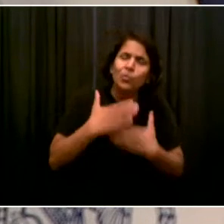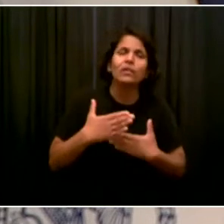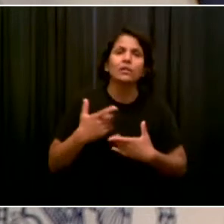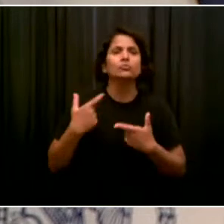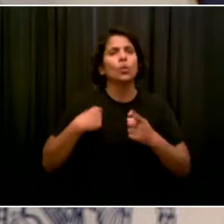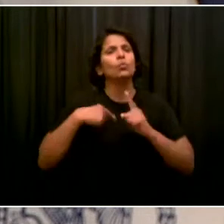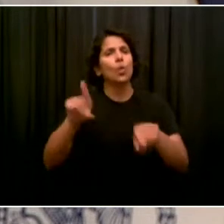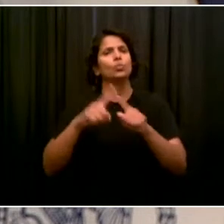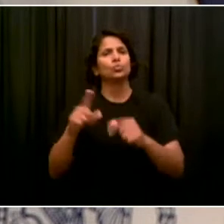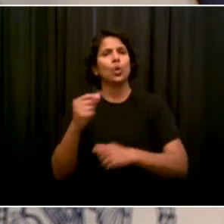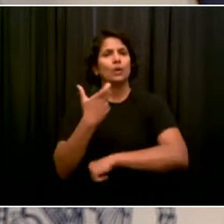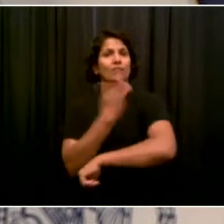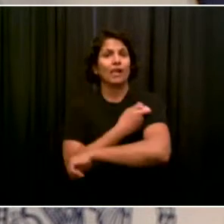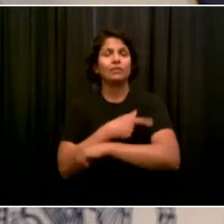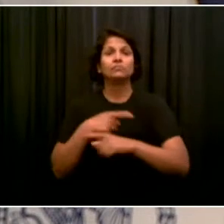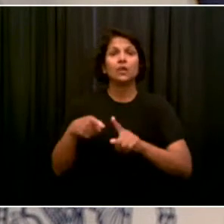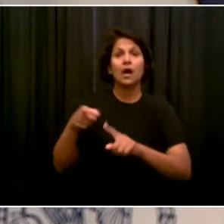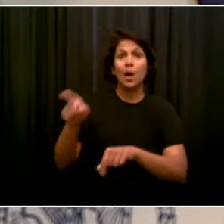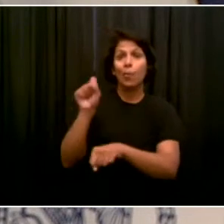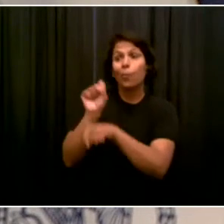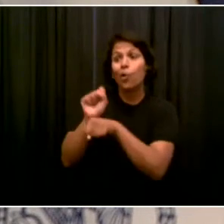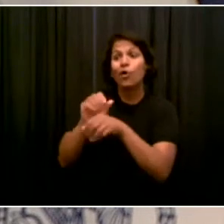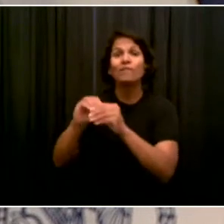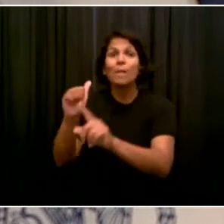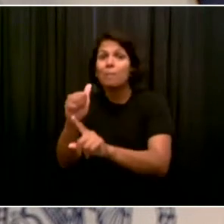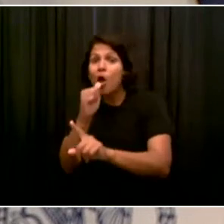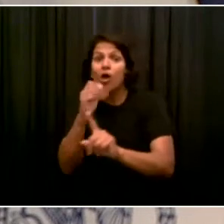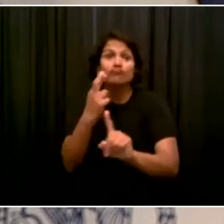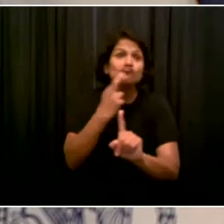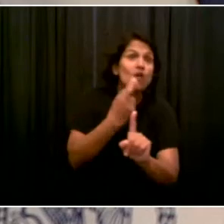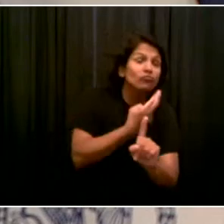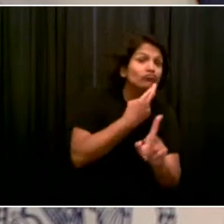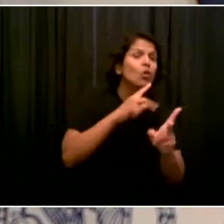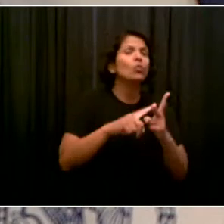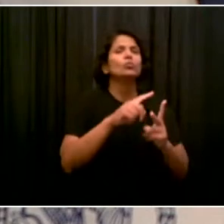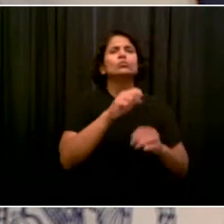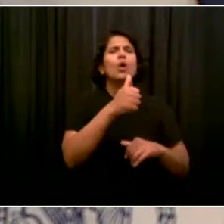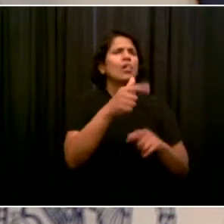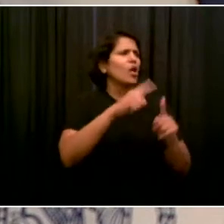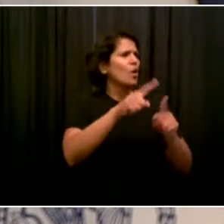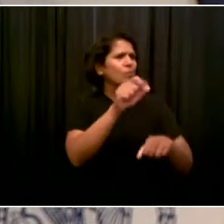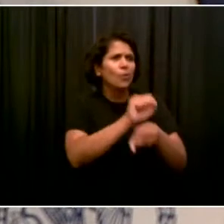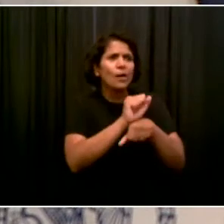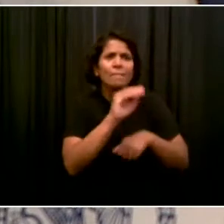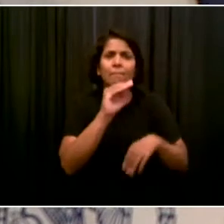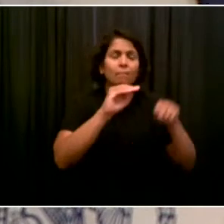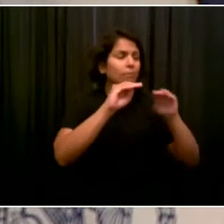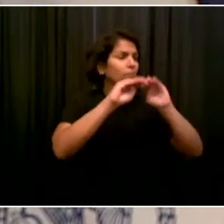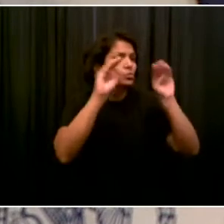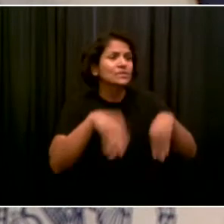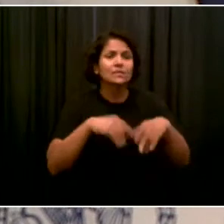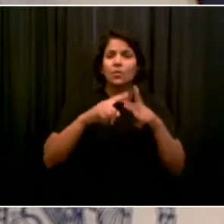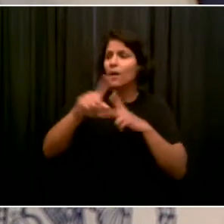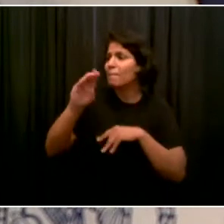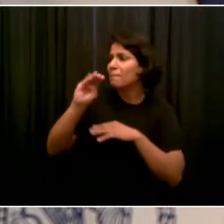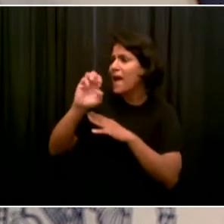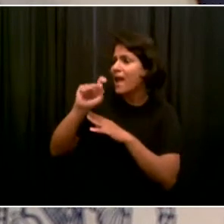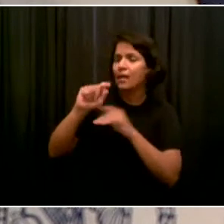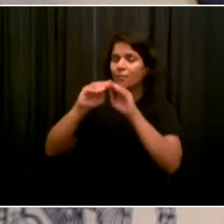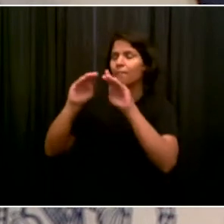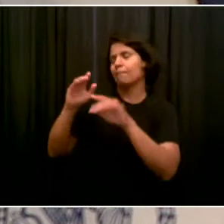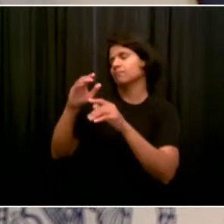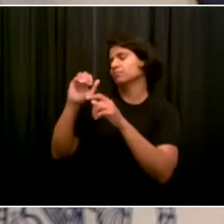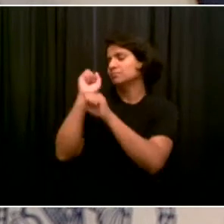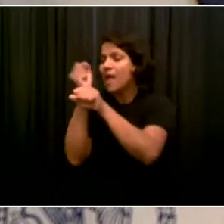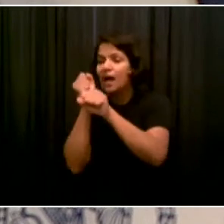have been right there with it. We saw this recently with the Broadway community going the extra mile, saying we want to keep our customers and our workers